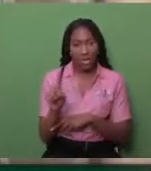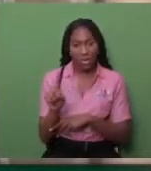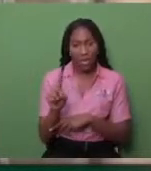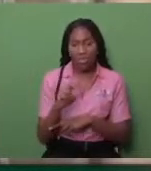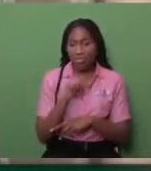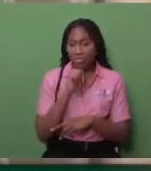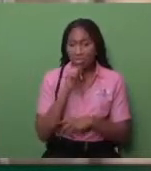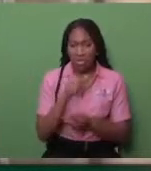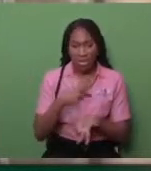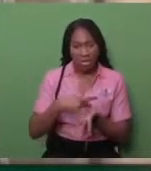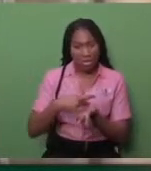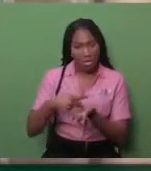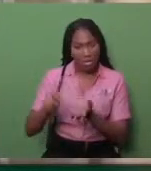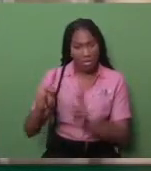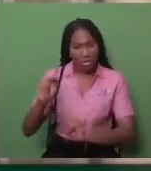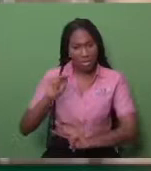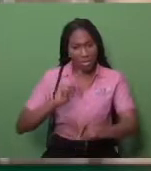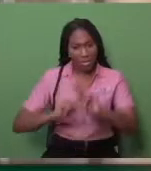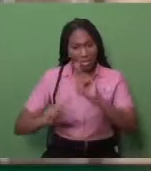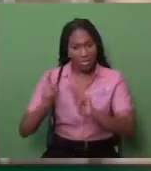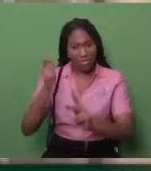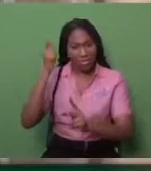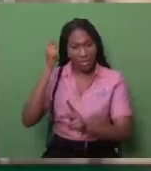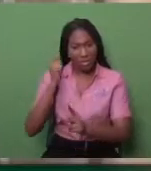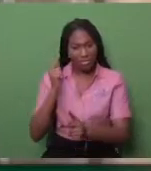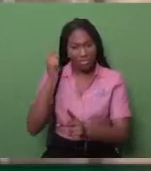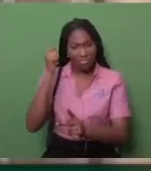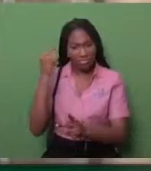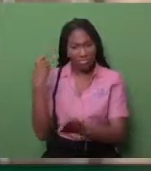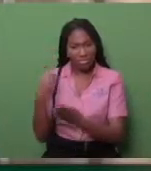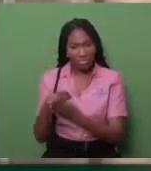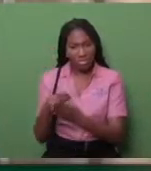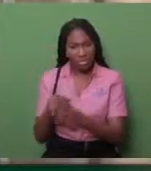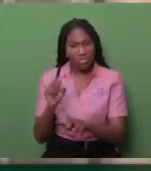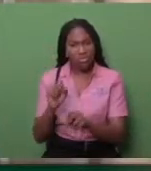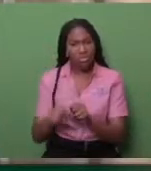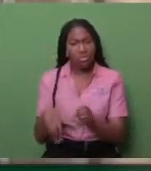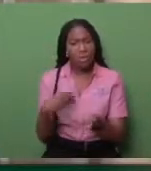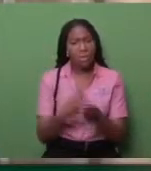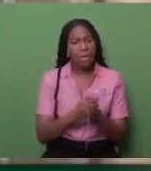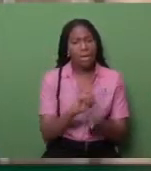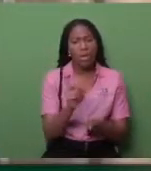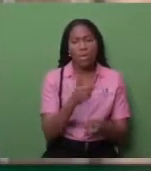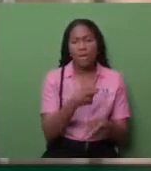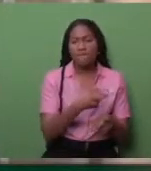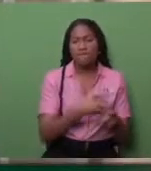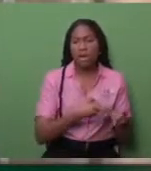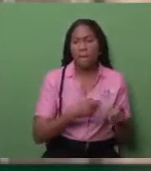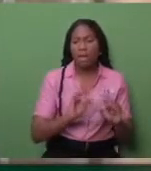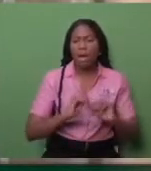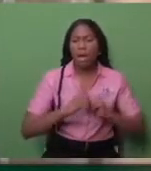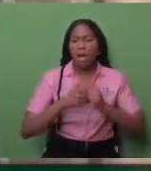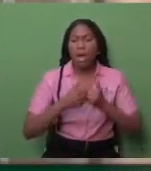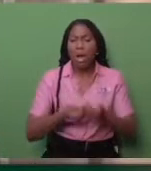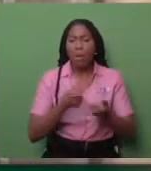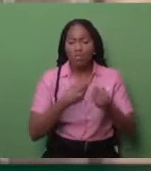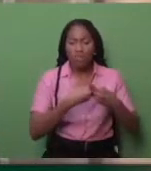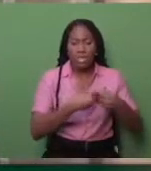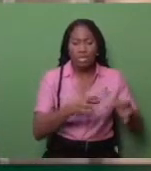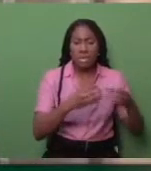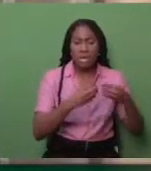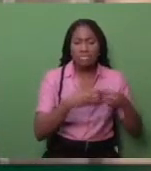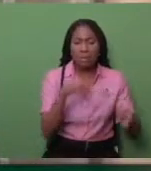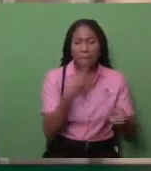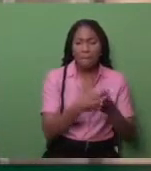So where did you get that money from? And how could you spend it without an allocation out of your ministry?